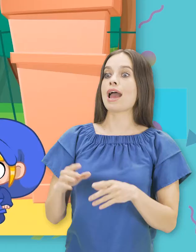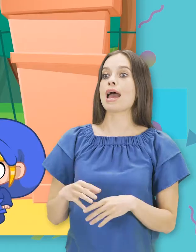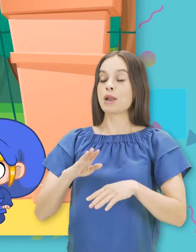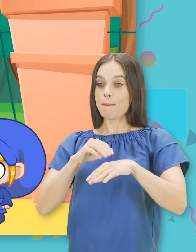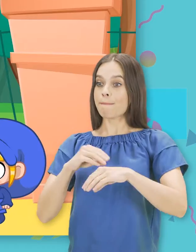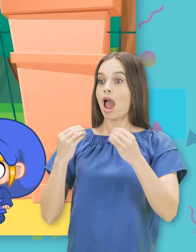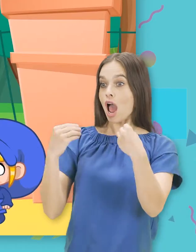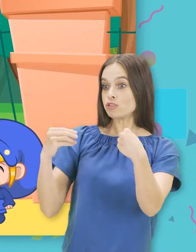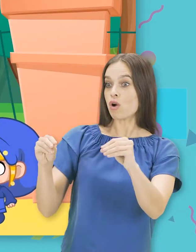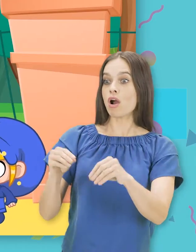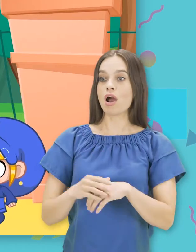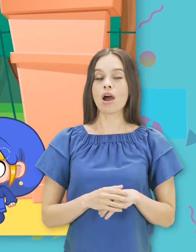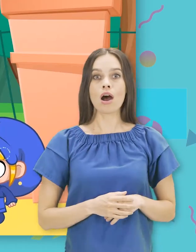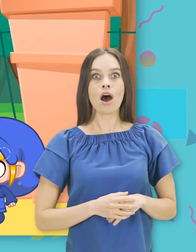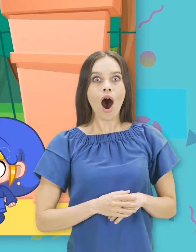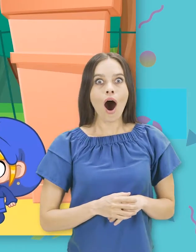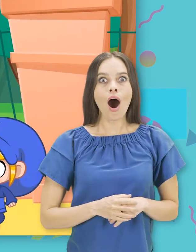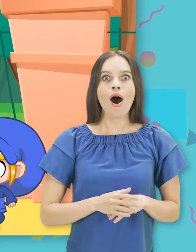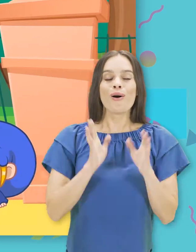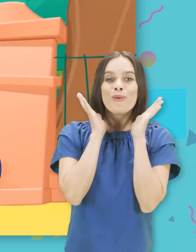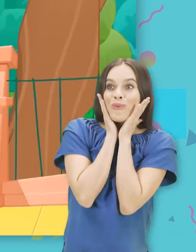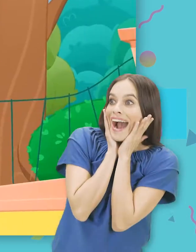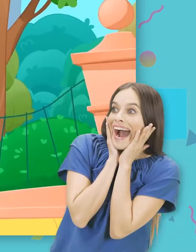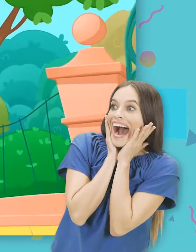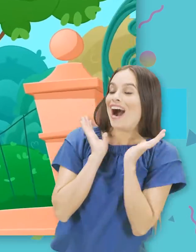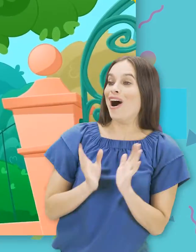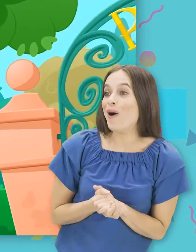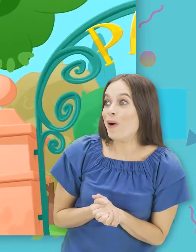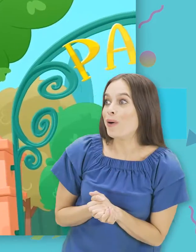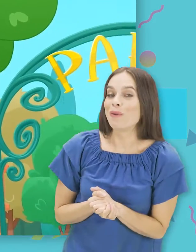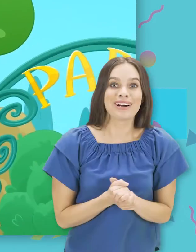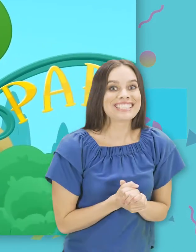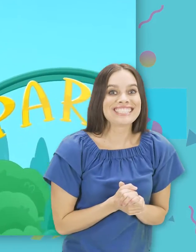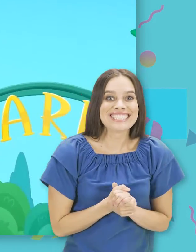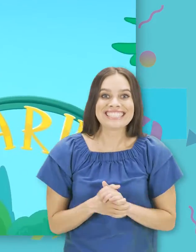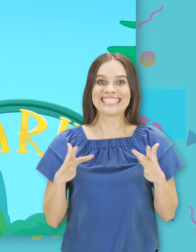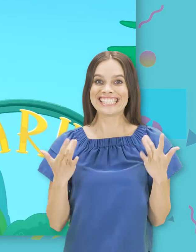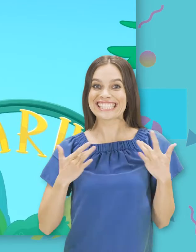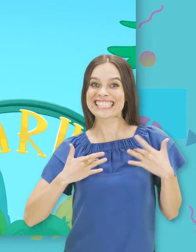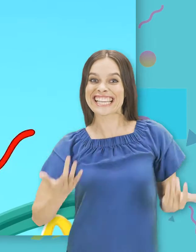store.